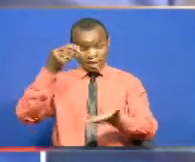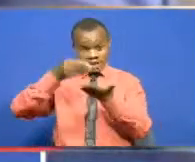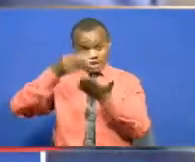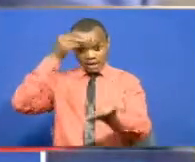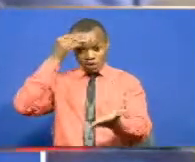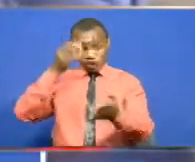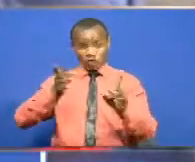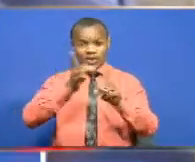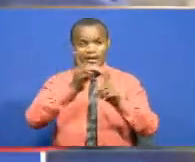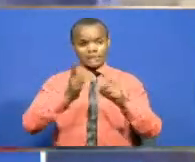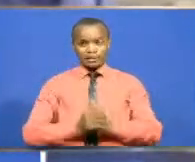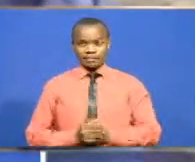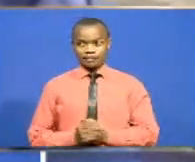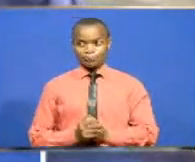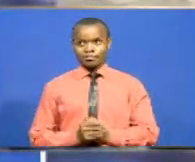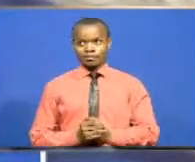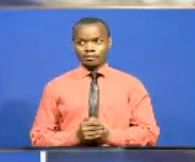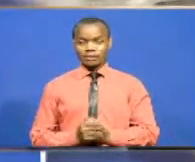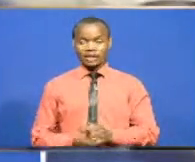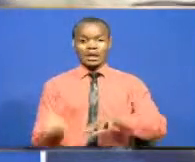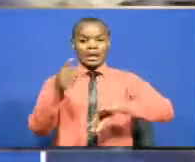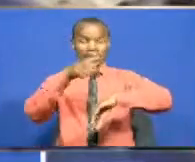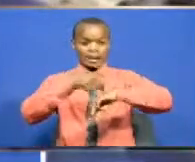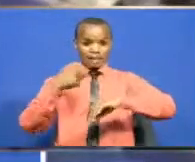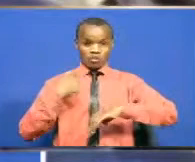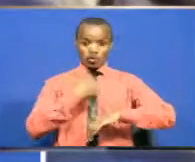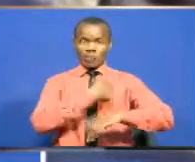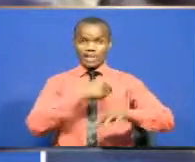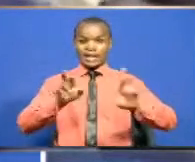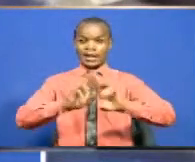process that is ongoing. When we are ready, you know,